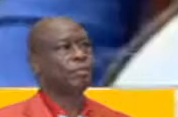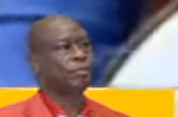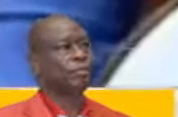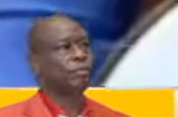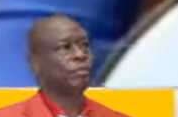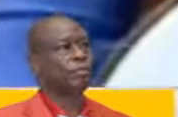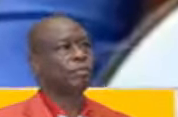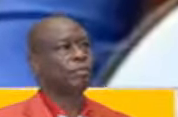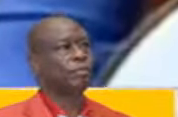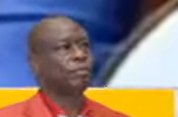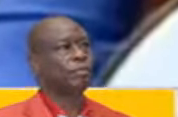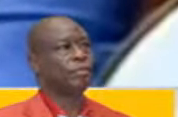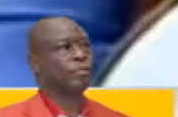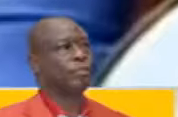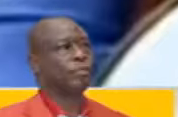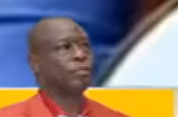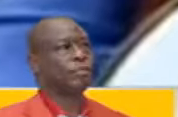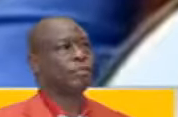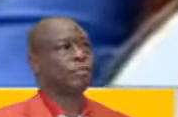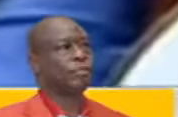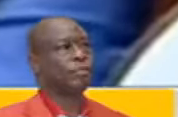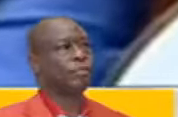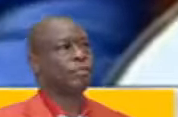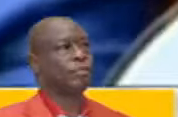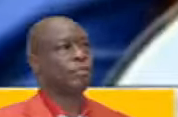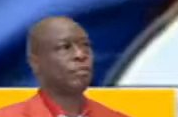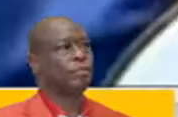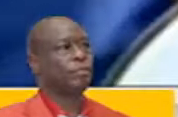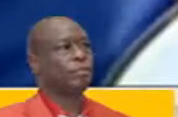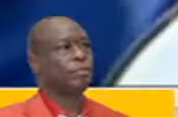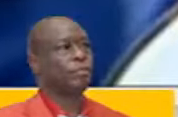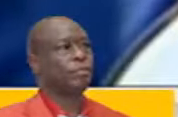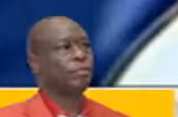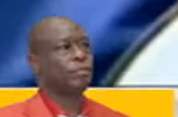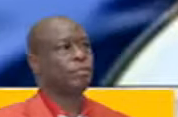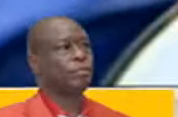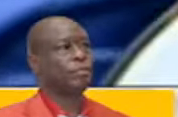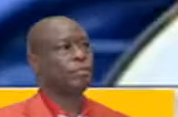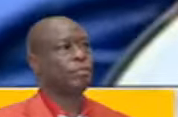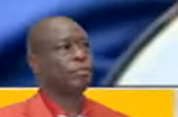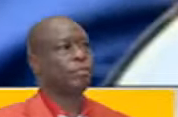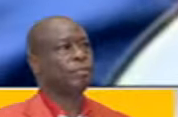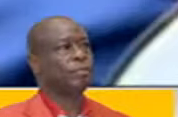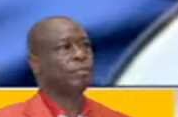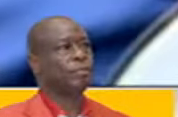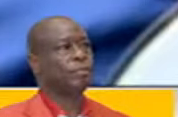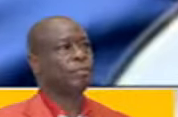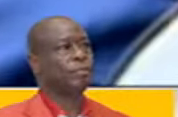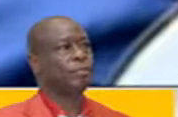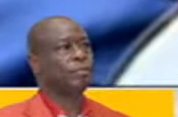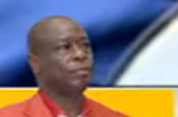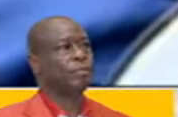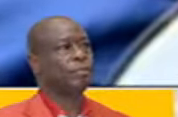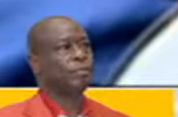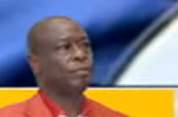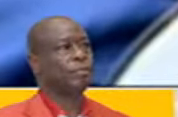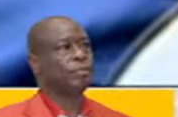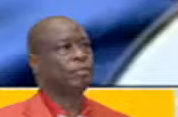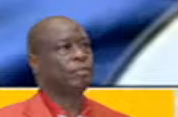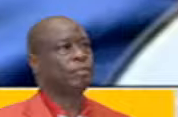President has undermined devolution. Why do you say so, briefly? We say so